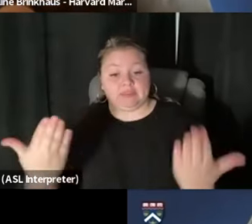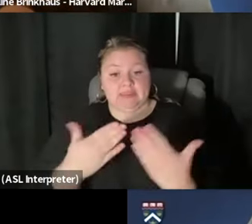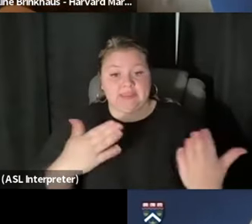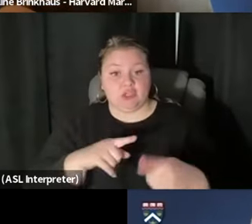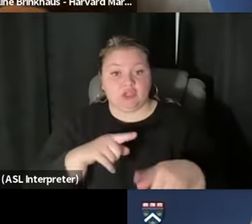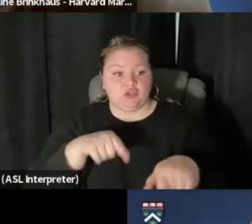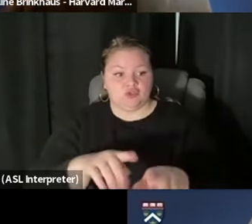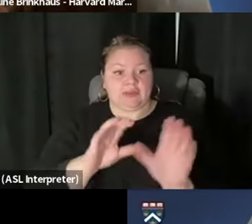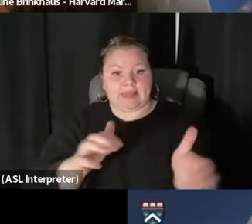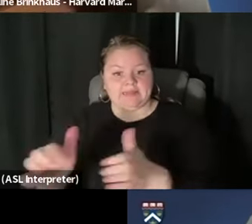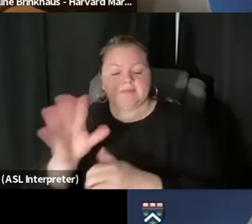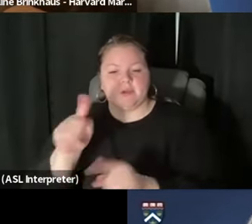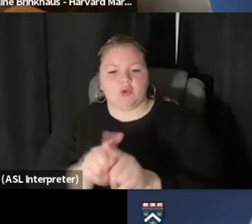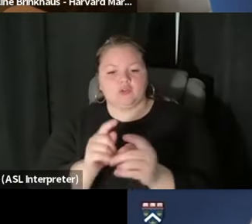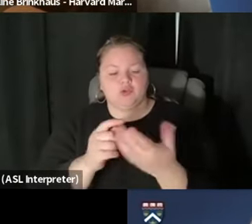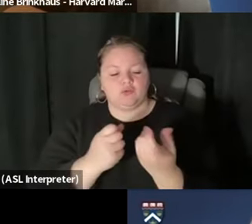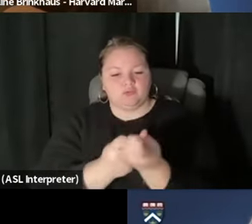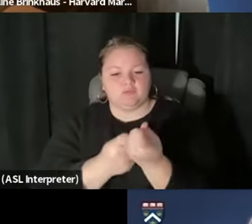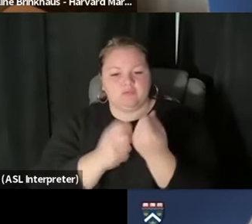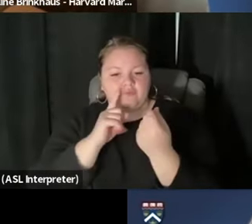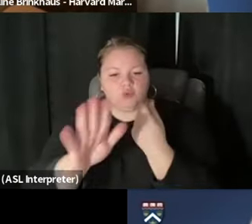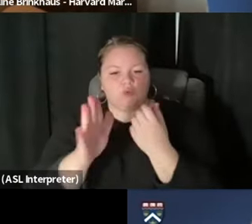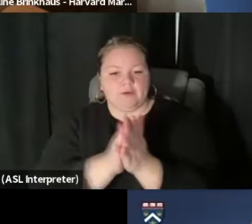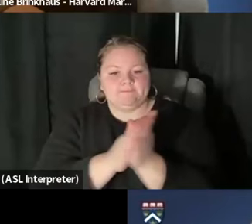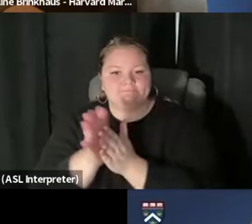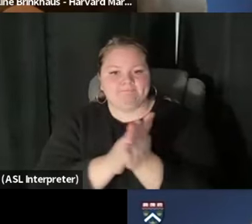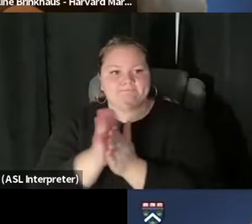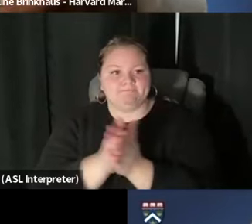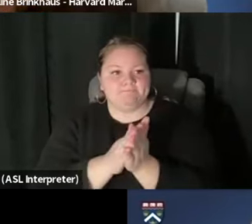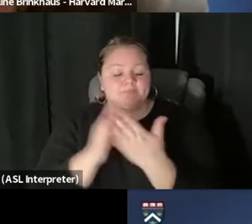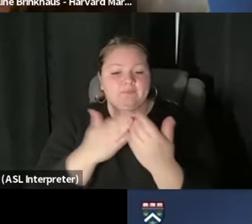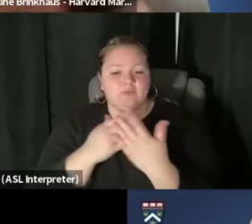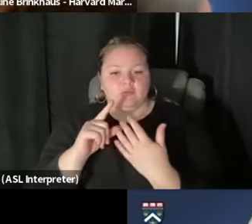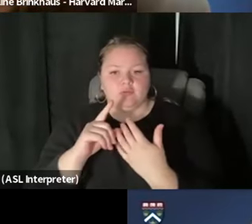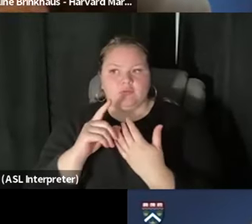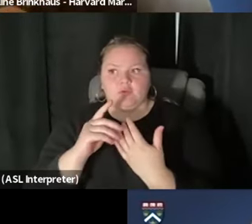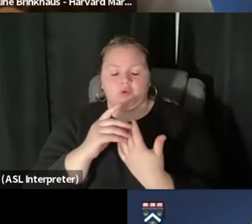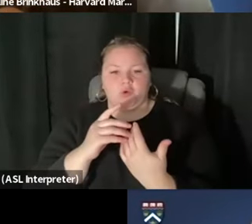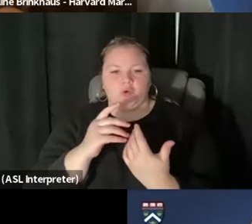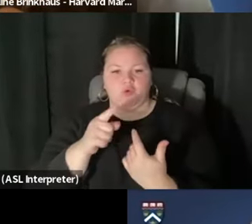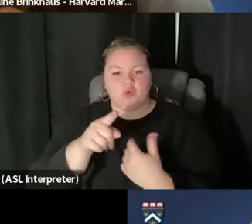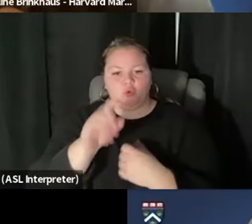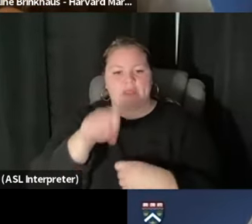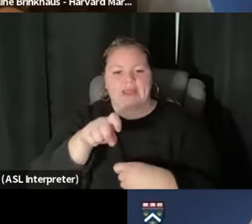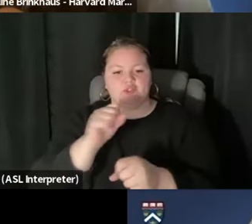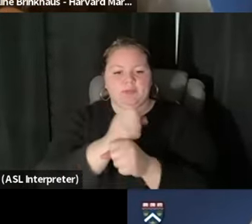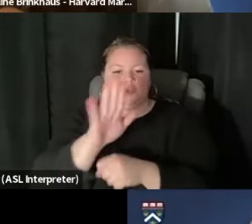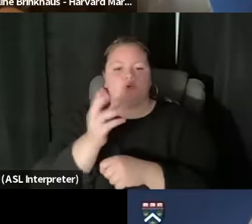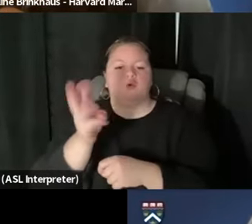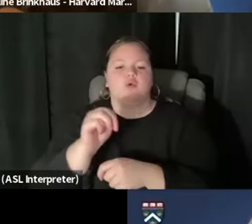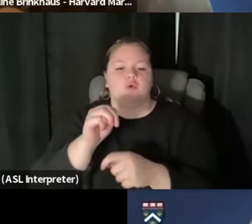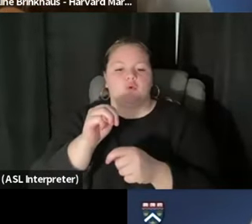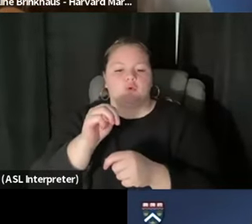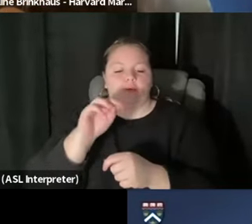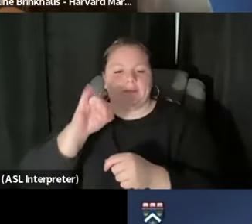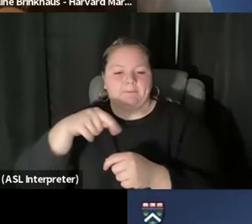your passions, even if, you know, maybe there hasn't always been a path carved out ahead of you. So I think You're really highlighting some